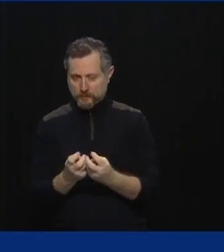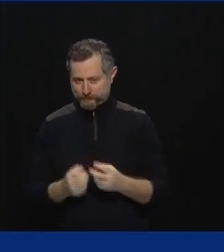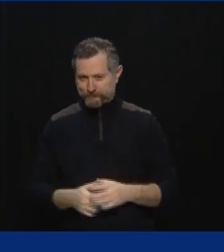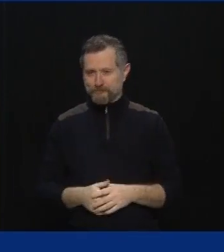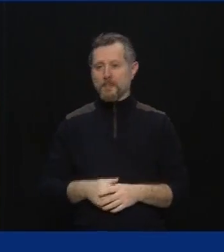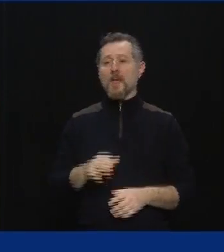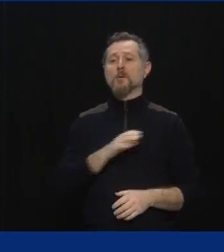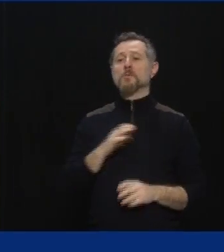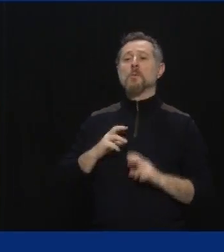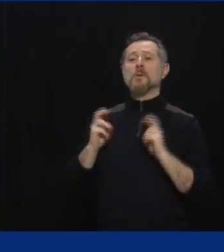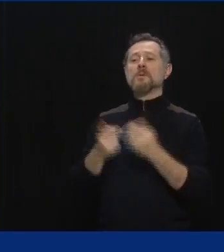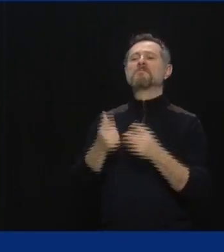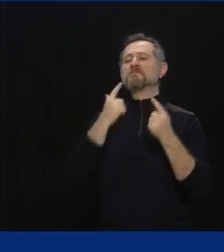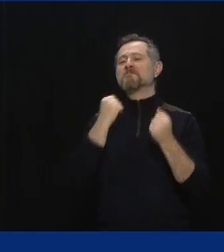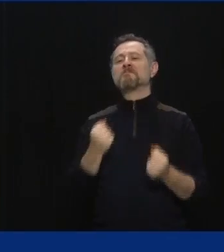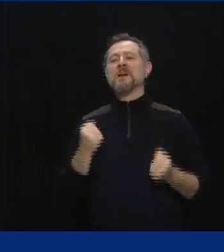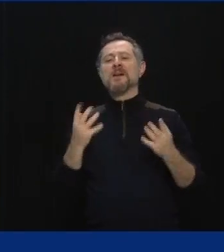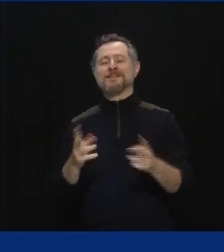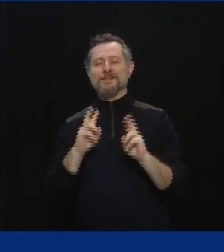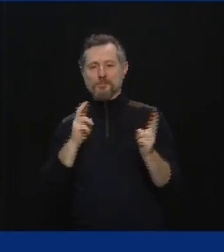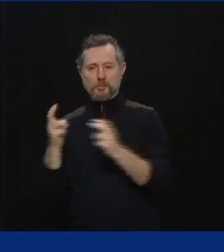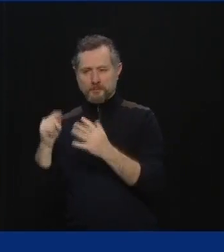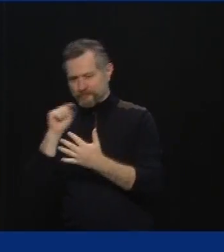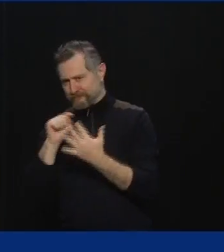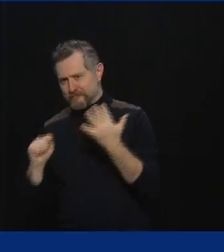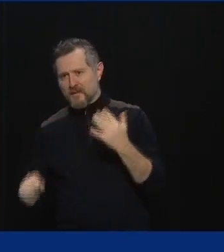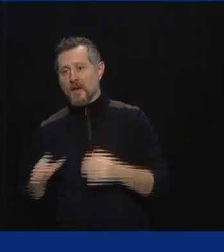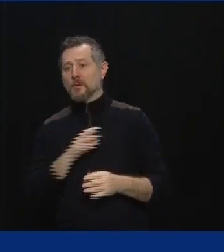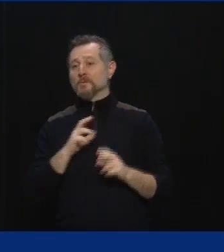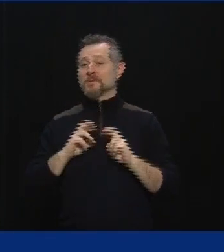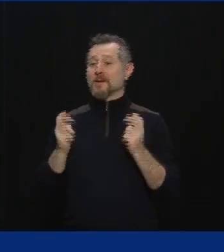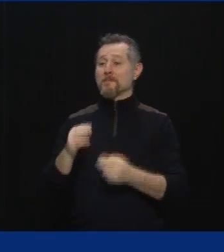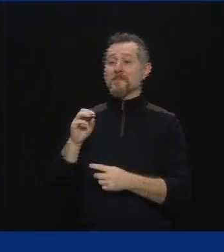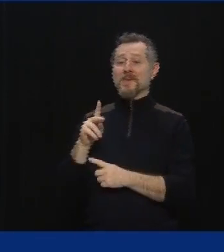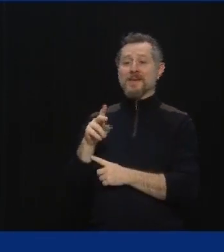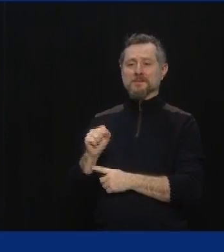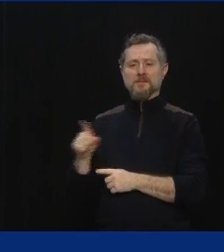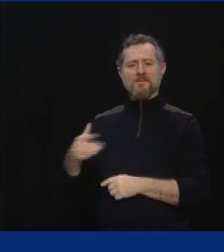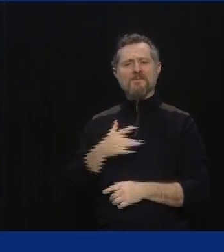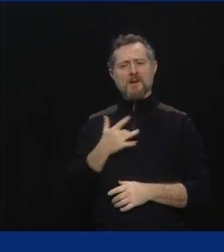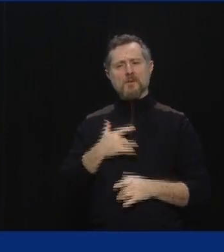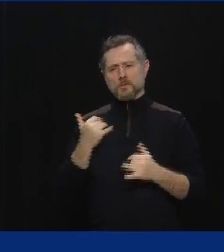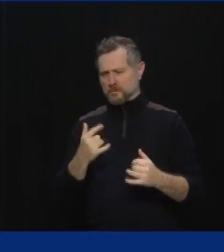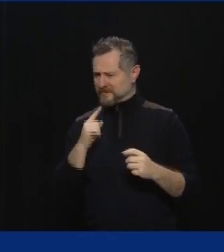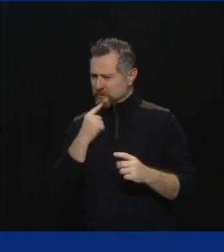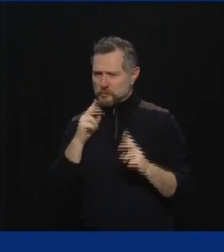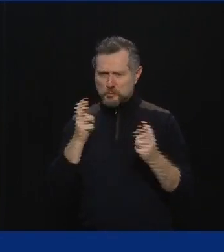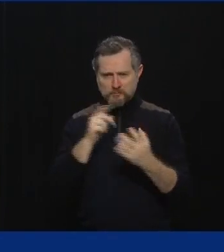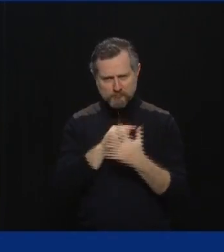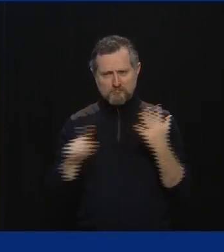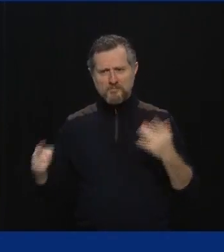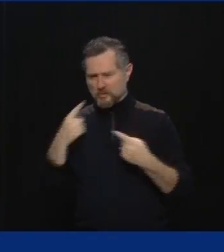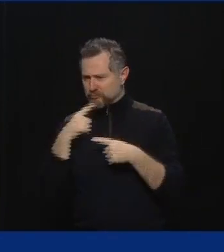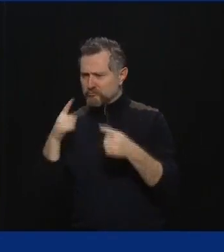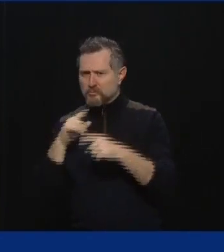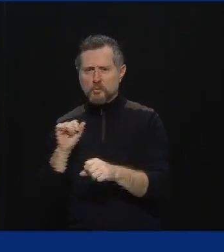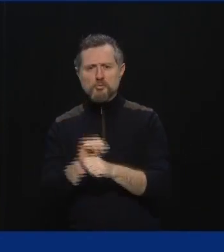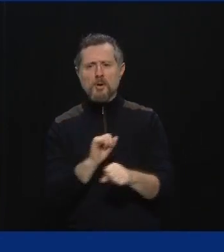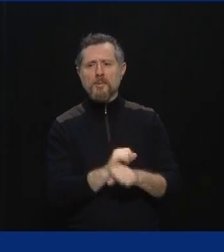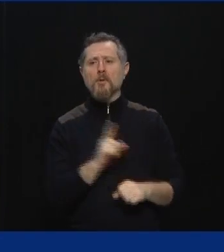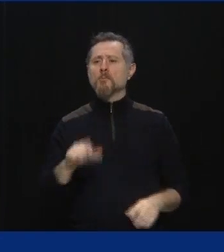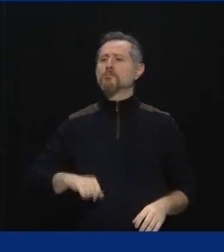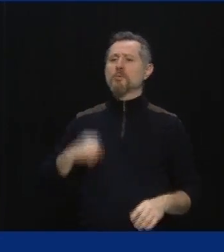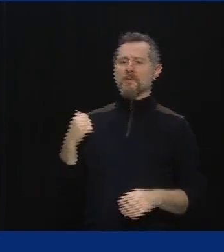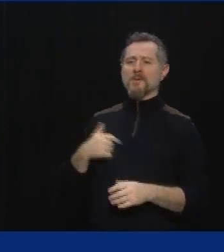many important issues, and Congressman Greg Meeks takes those issues seriously. He gets the jobs done. I'm very proud to have the opportunity